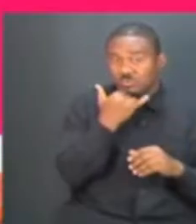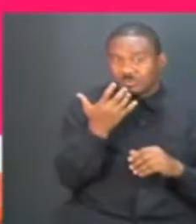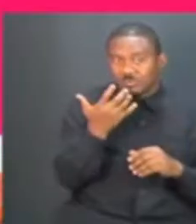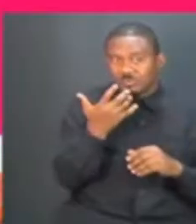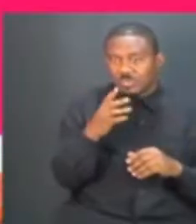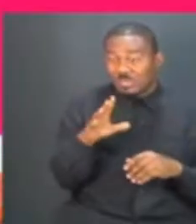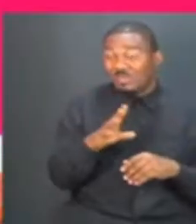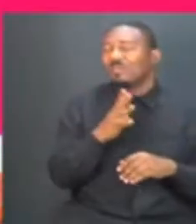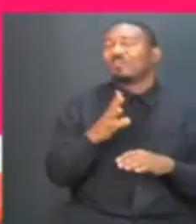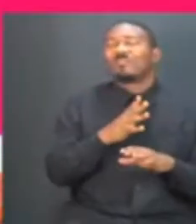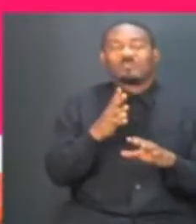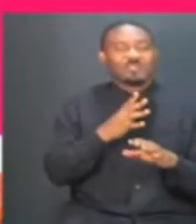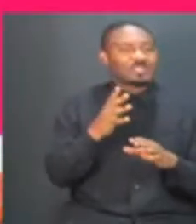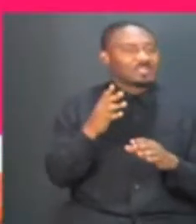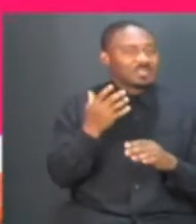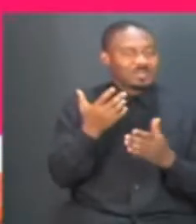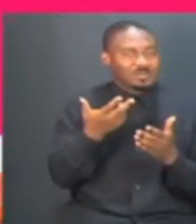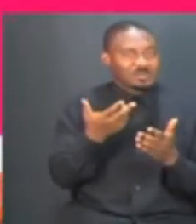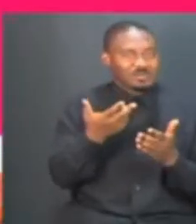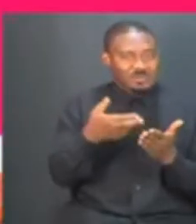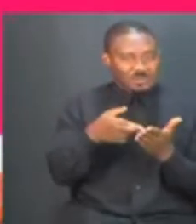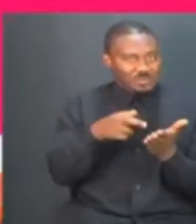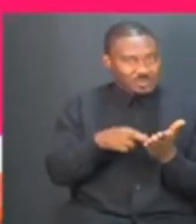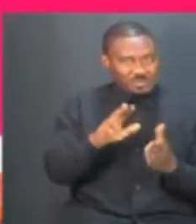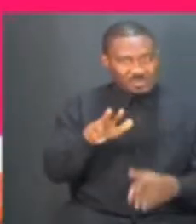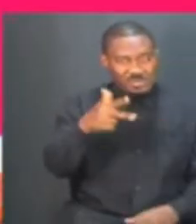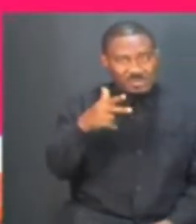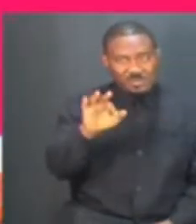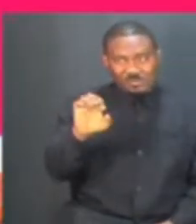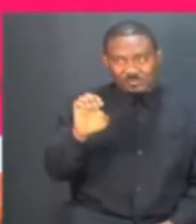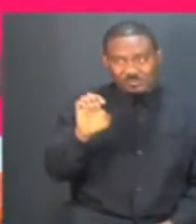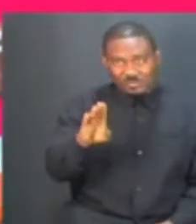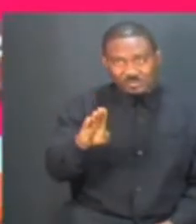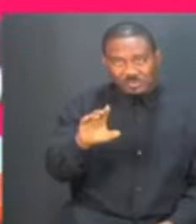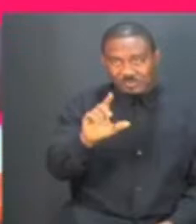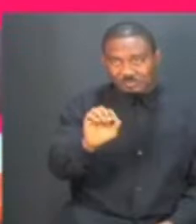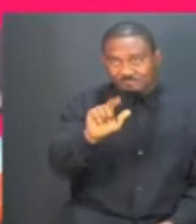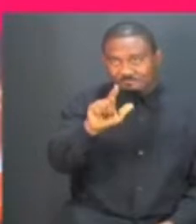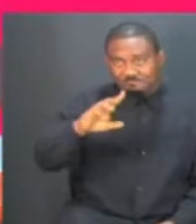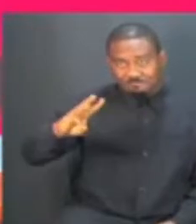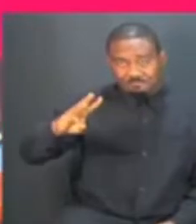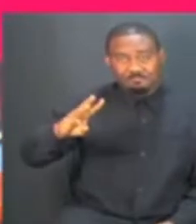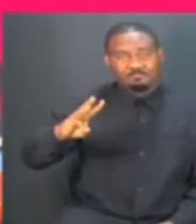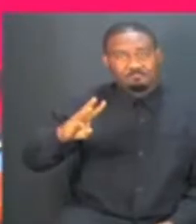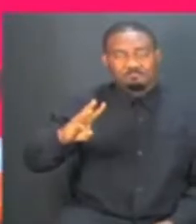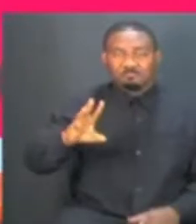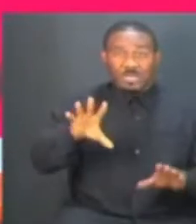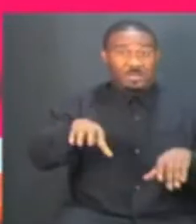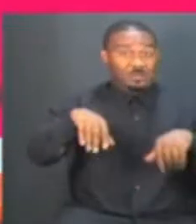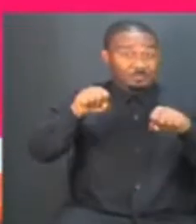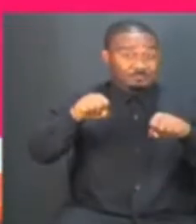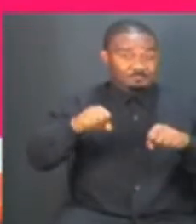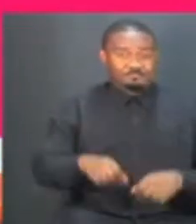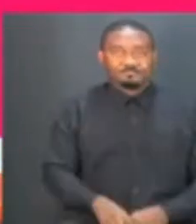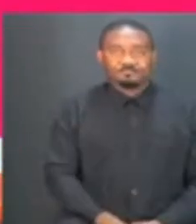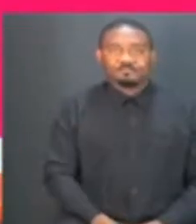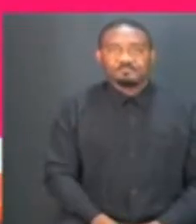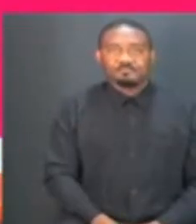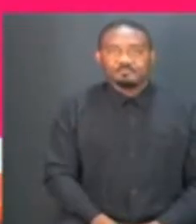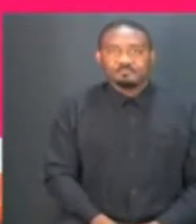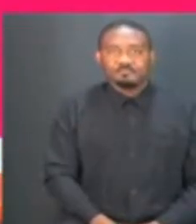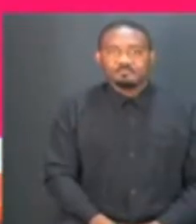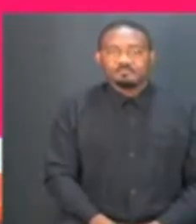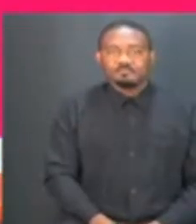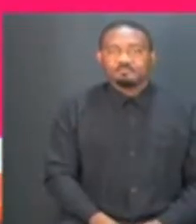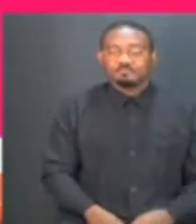official report of 3rd February 2026 is hereby adopted as the true record of proceedings. Then, official